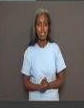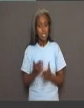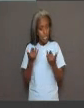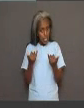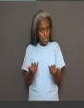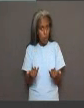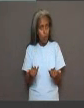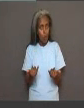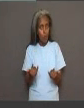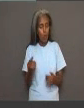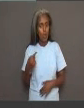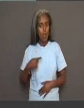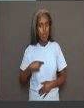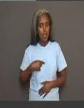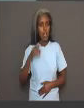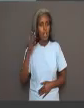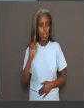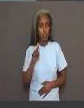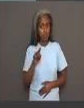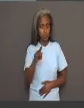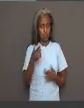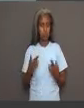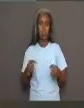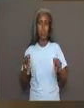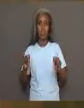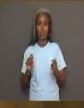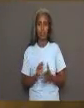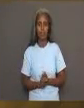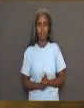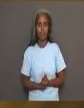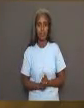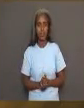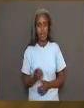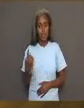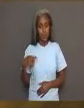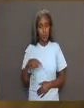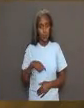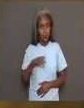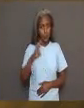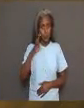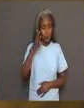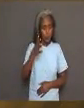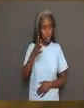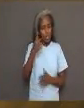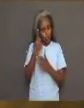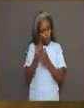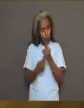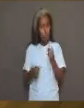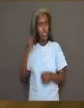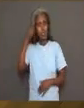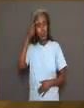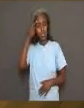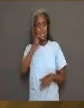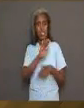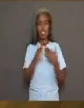Now, I would like for you to try. We will only consider the